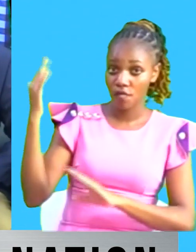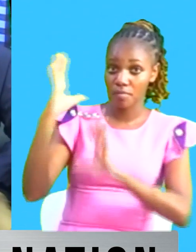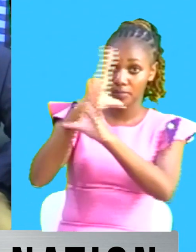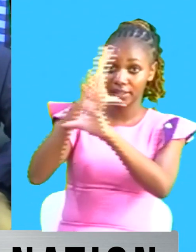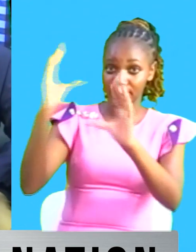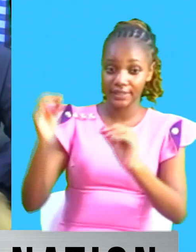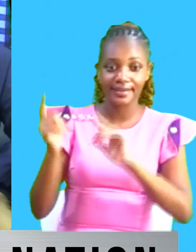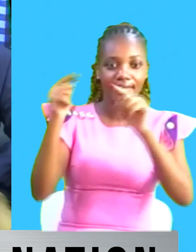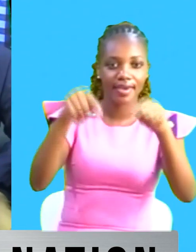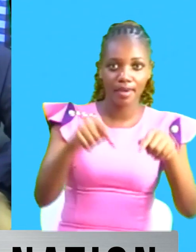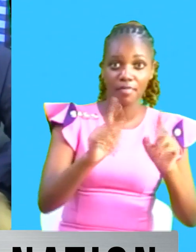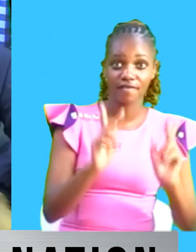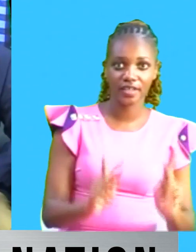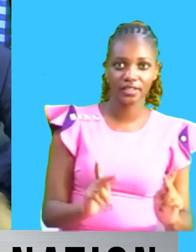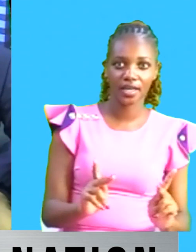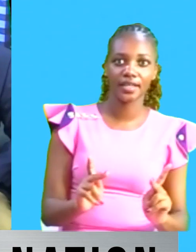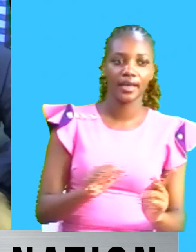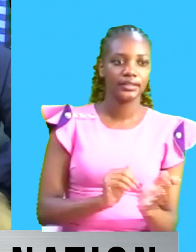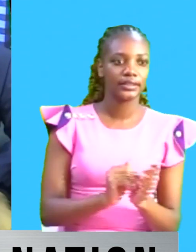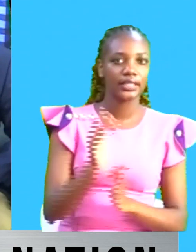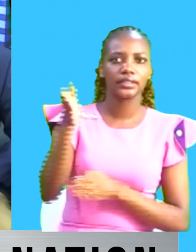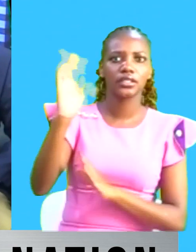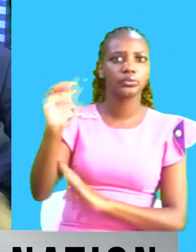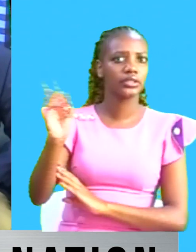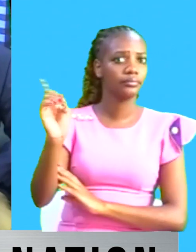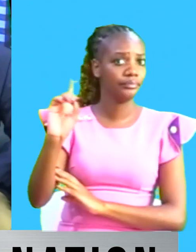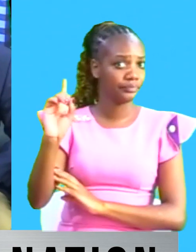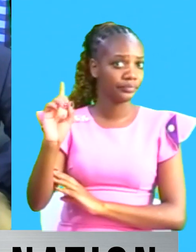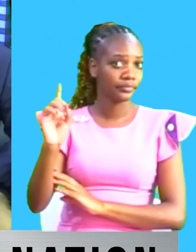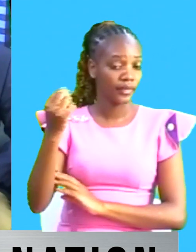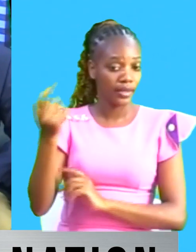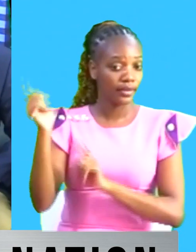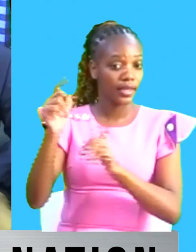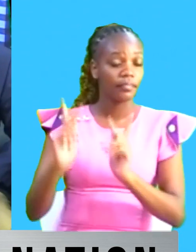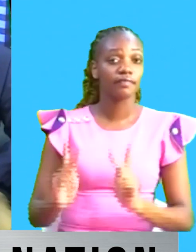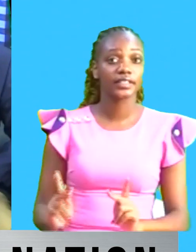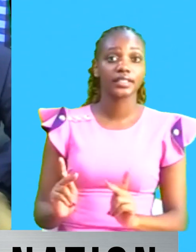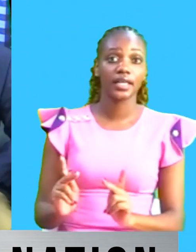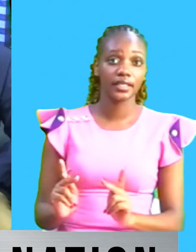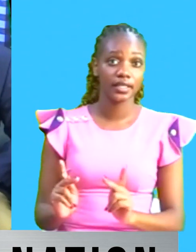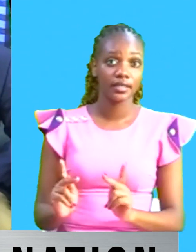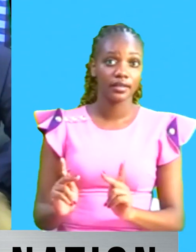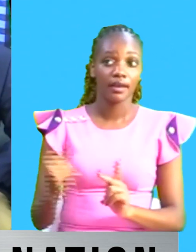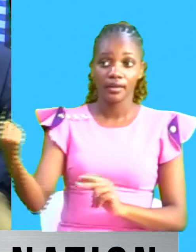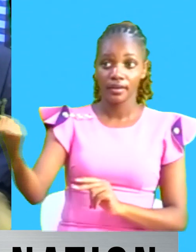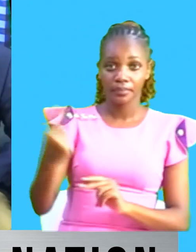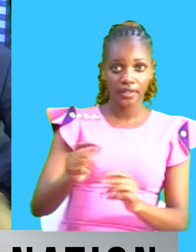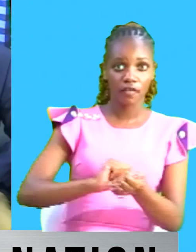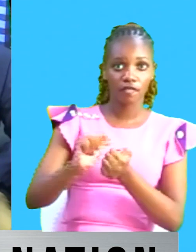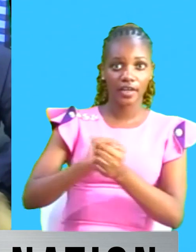in person. He did not just send his security. Did you notice that? That he actually came in person. This was a Friday